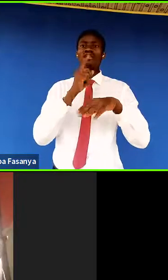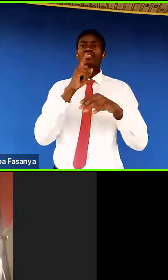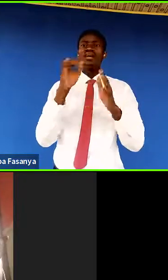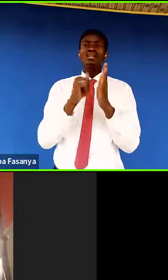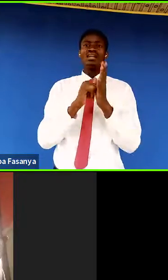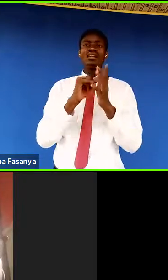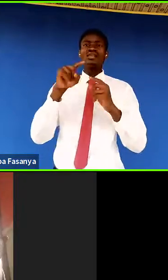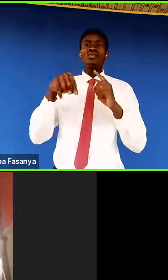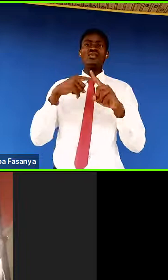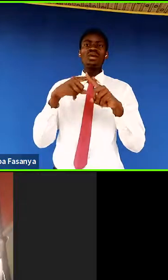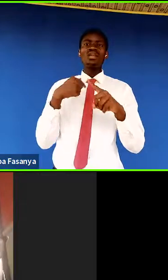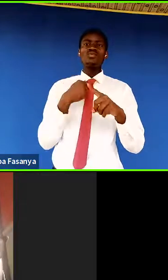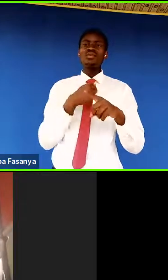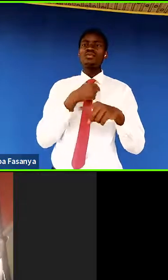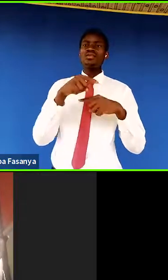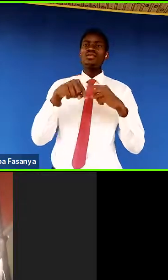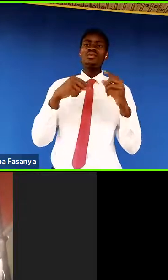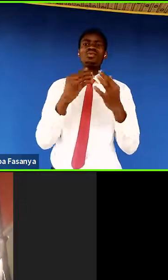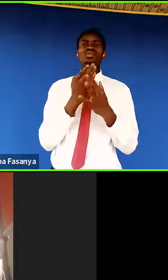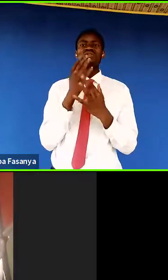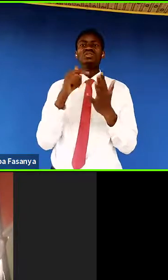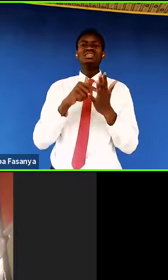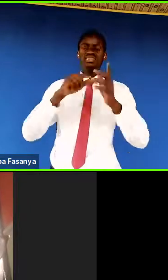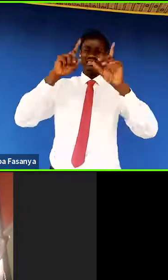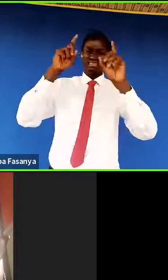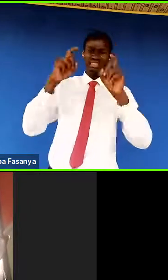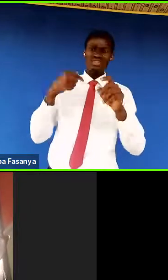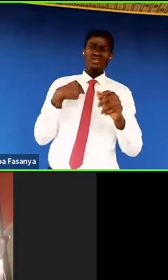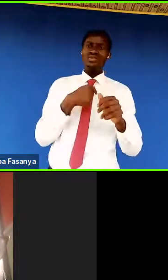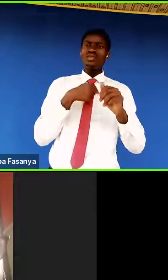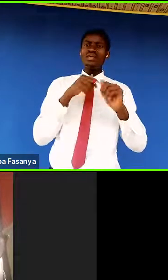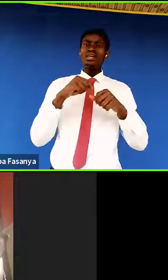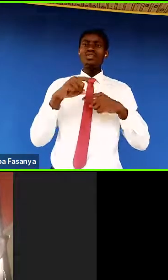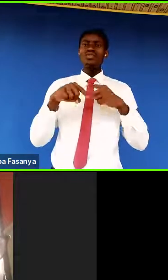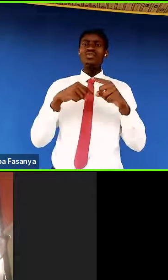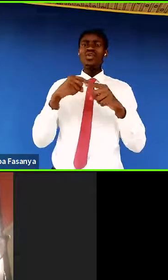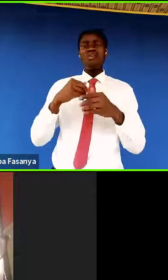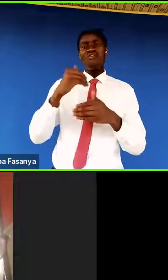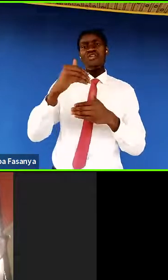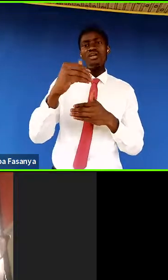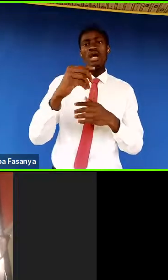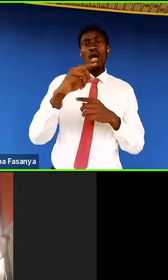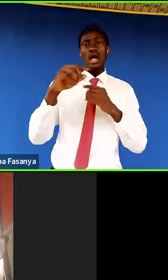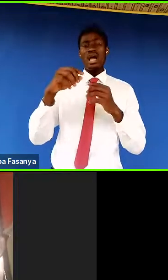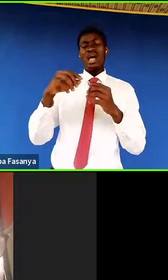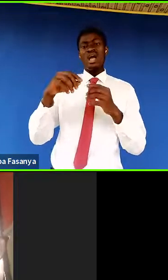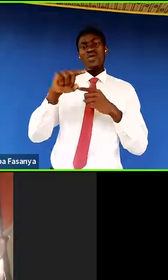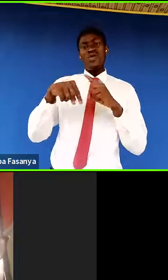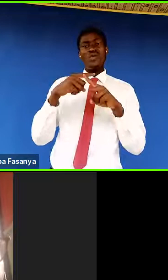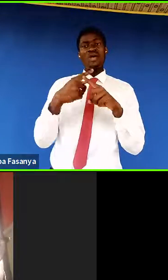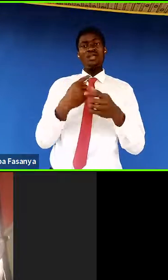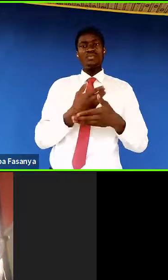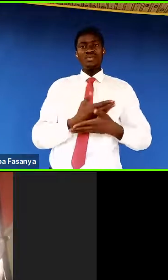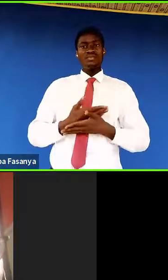those tests and the basic tests, we could probe further, especially when the babies are not coming and the